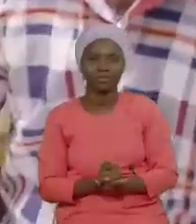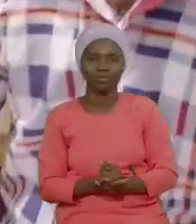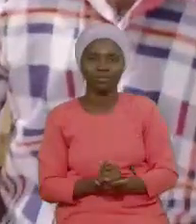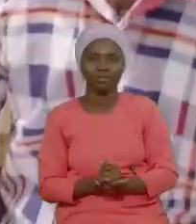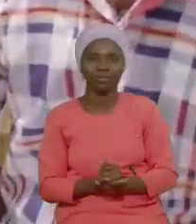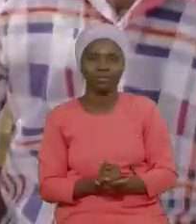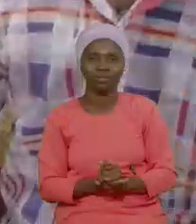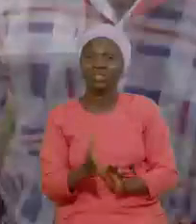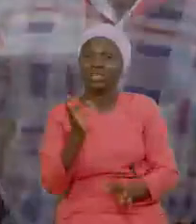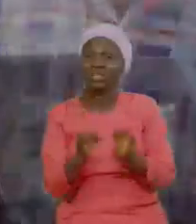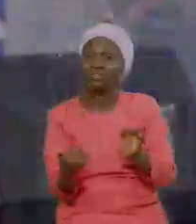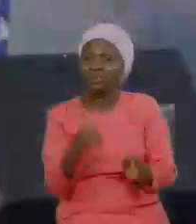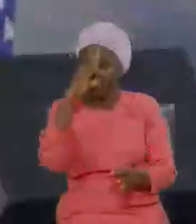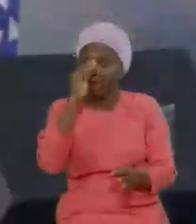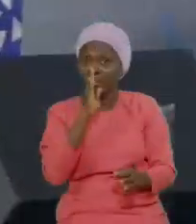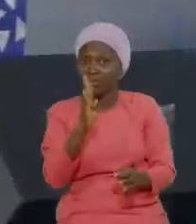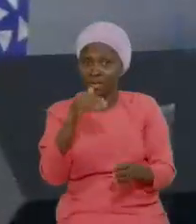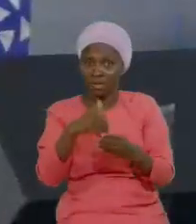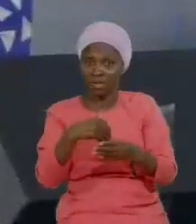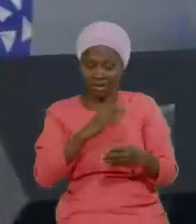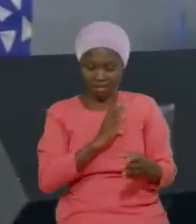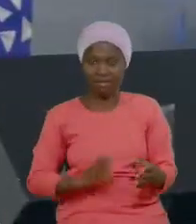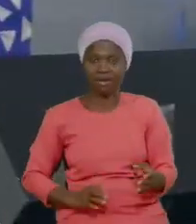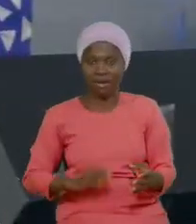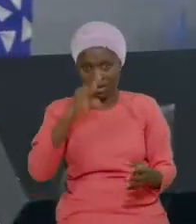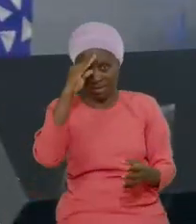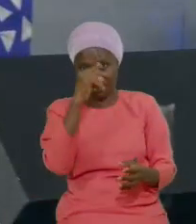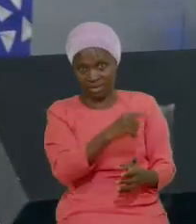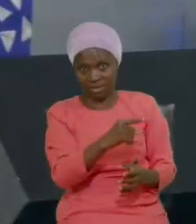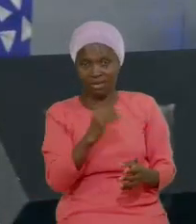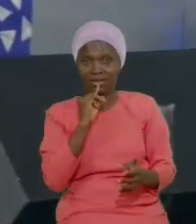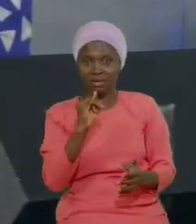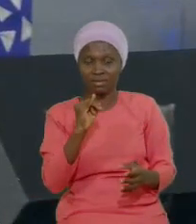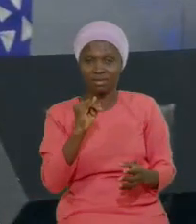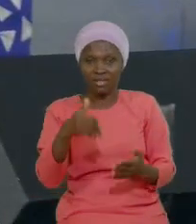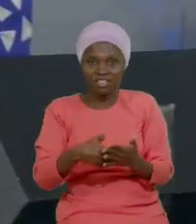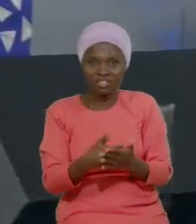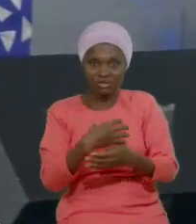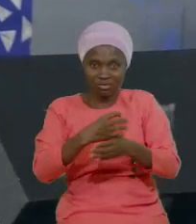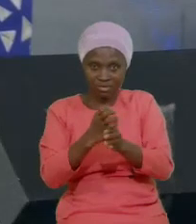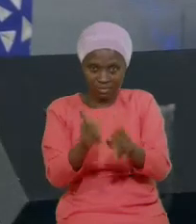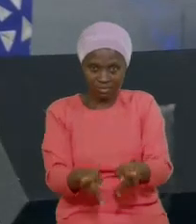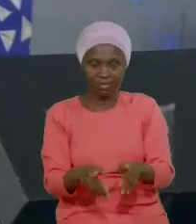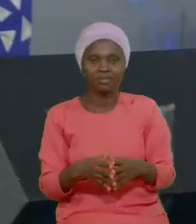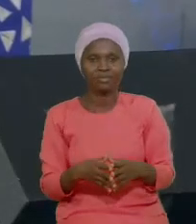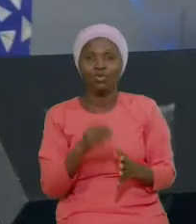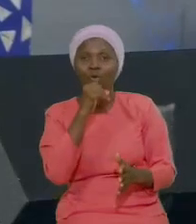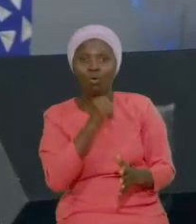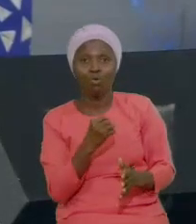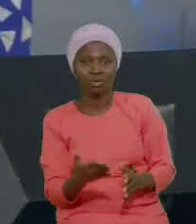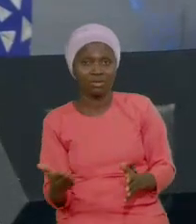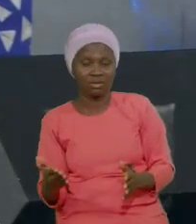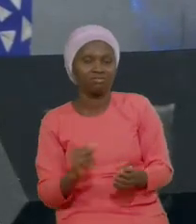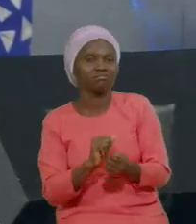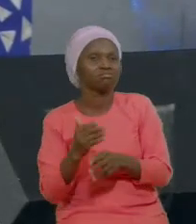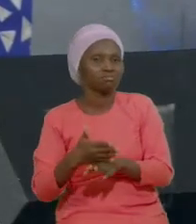If any man be in Christ, he is a new creature. Old things have